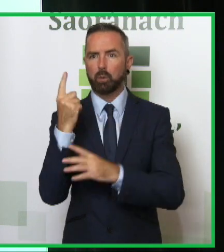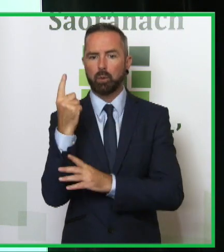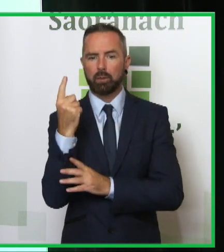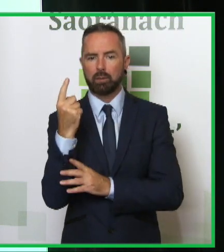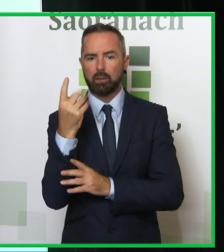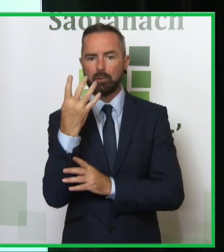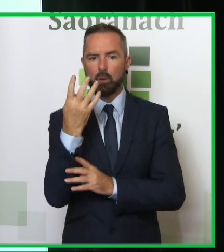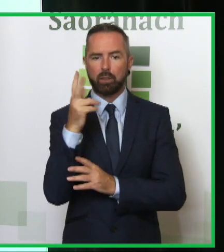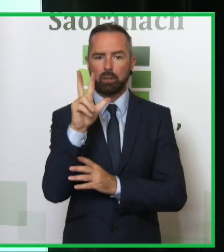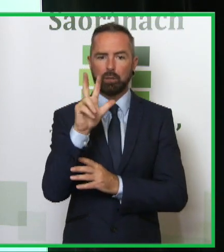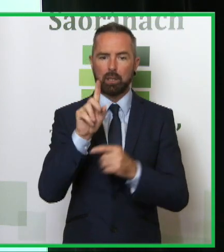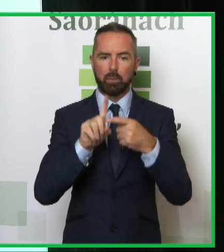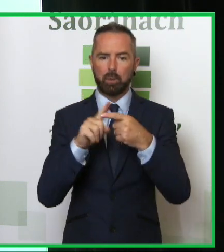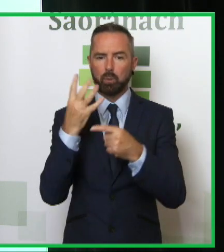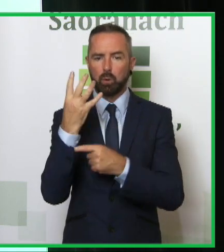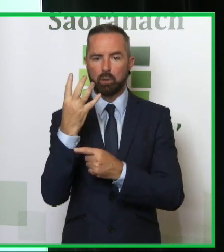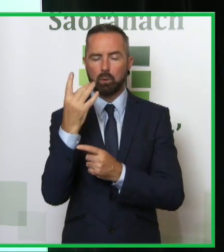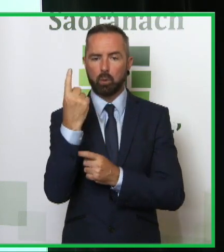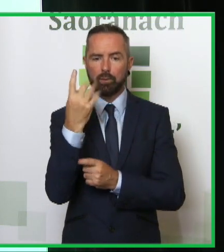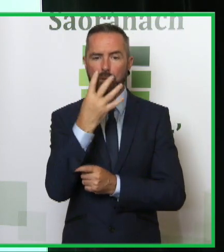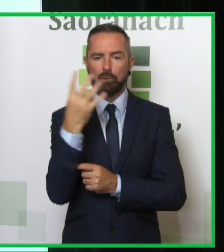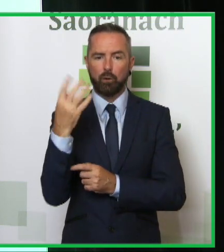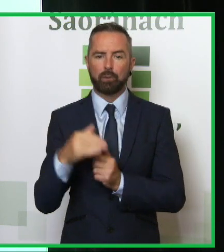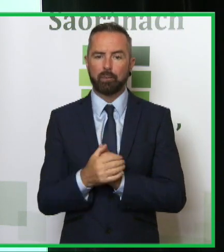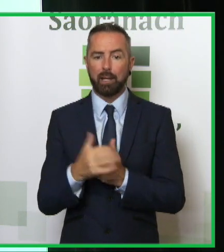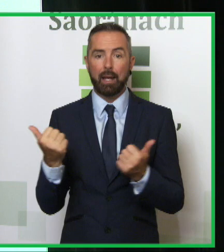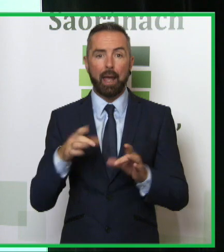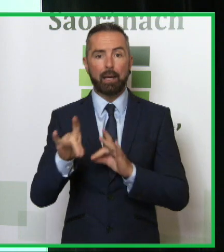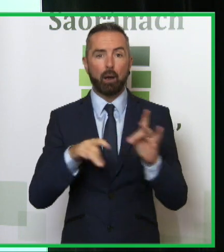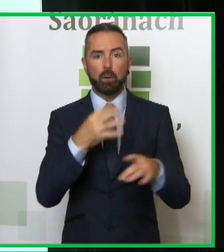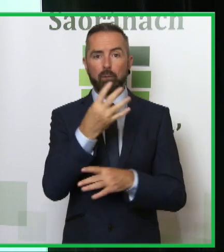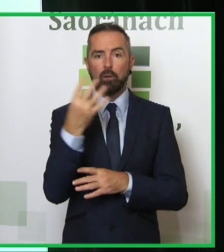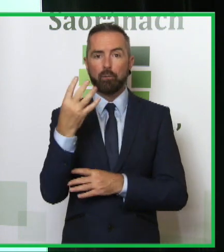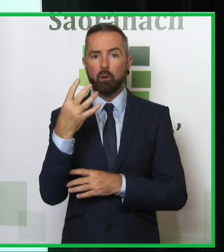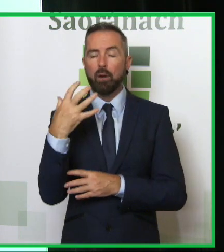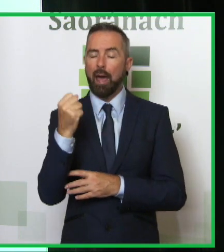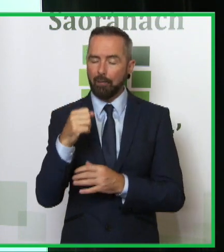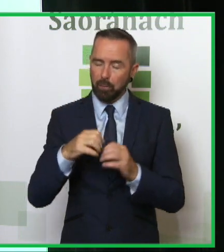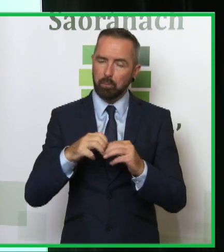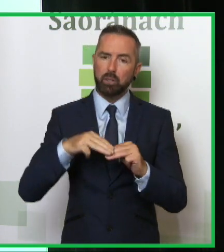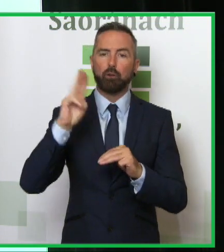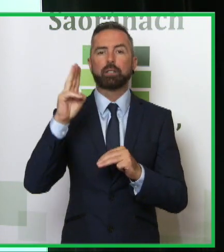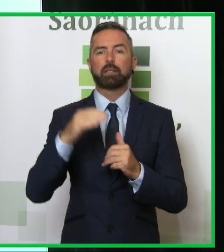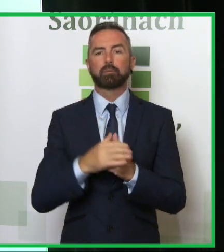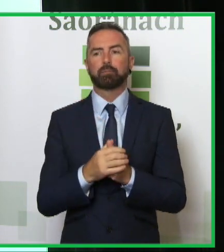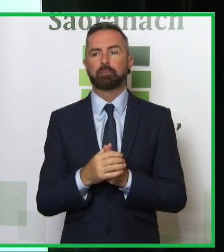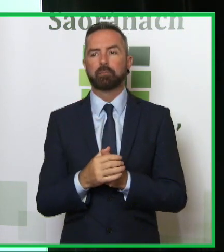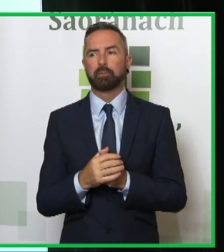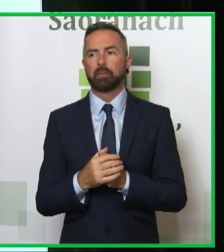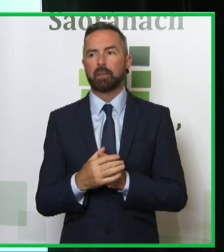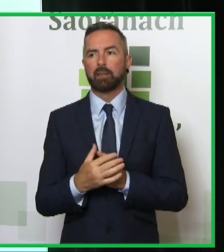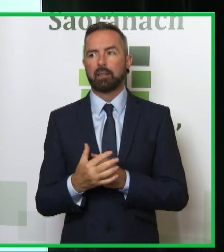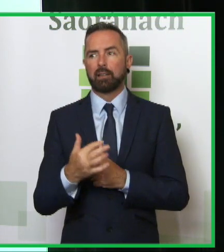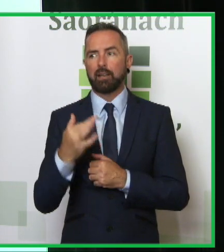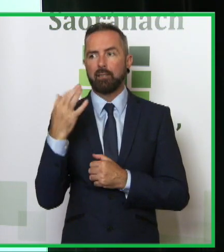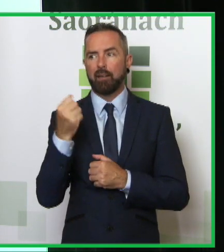43, plus 1 is 44. Any option that gets 44 votes has a majority. If it gets it on the first count, it's an